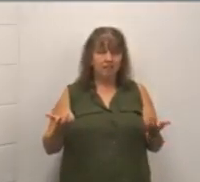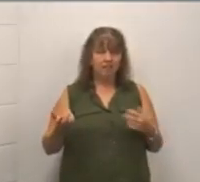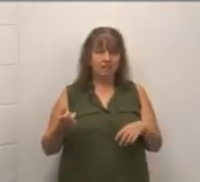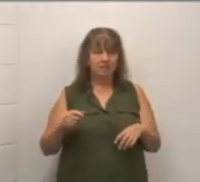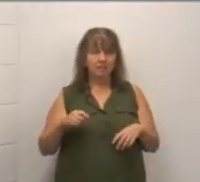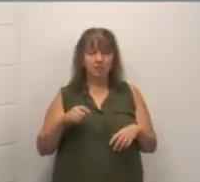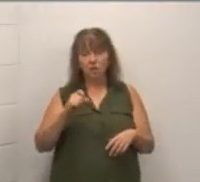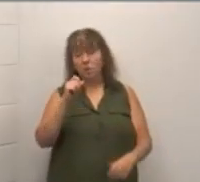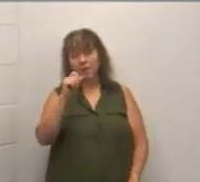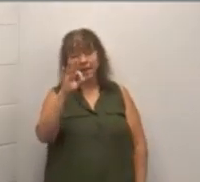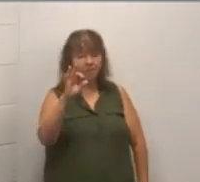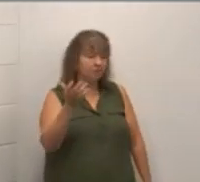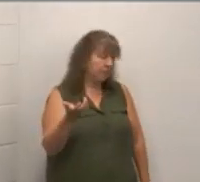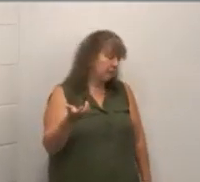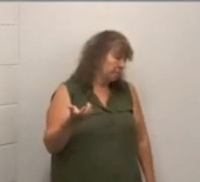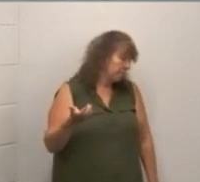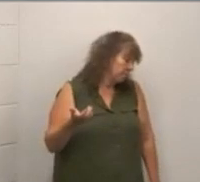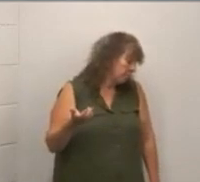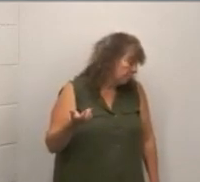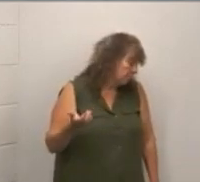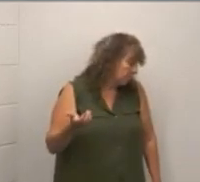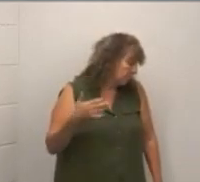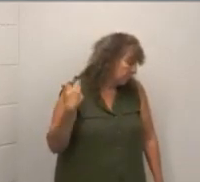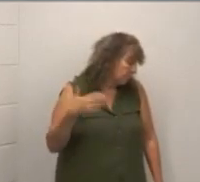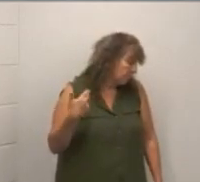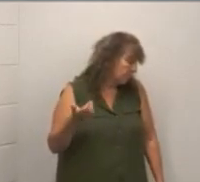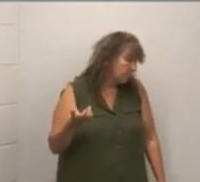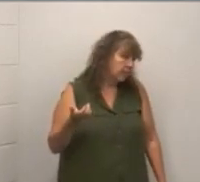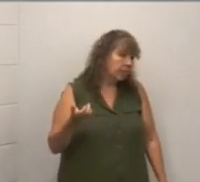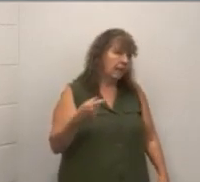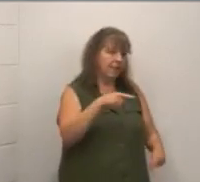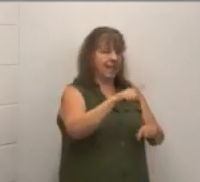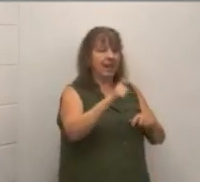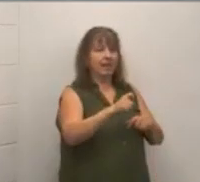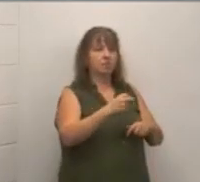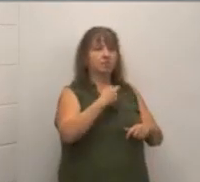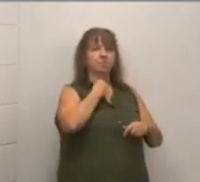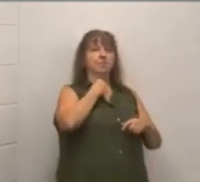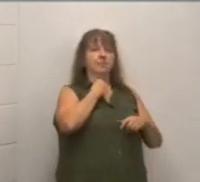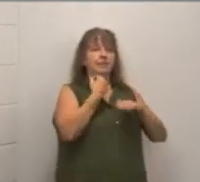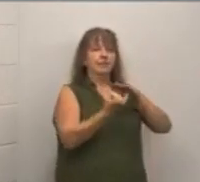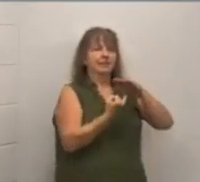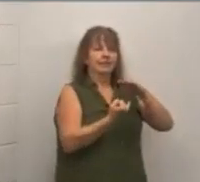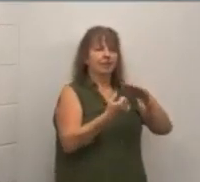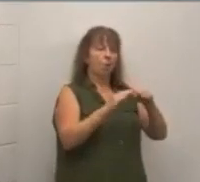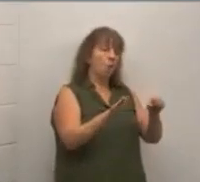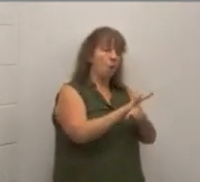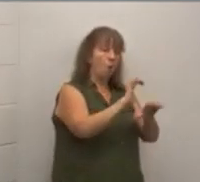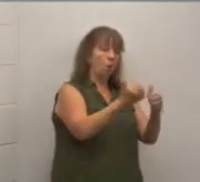was like my child was needing to quarantine versus the whole class needing to